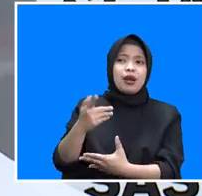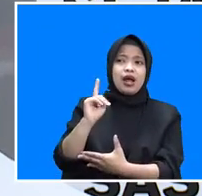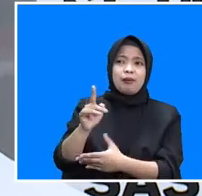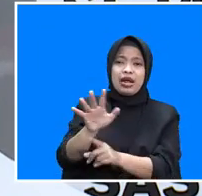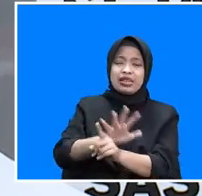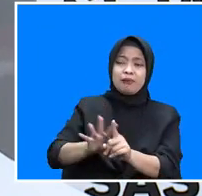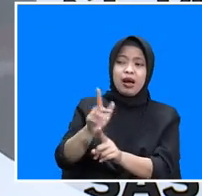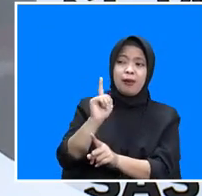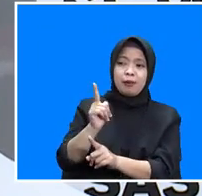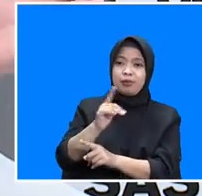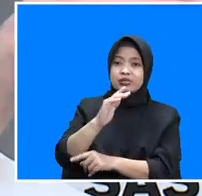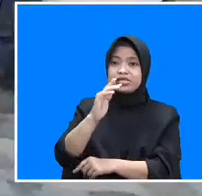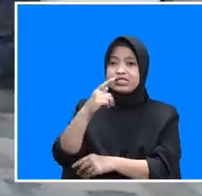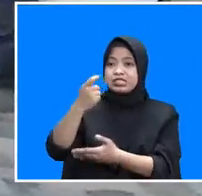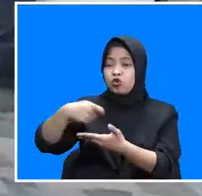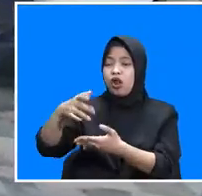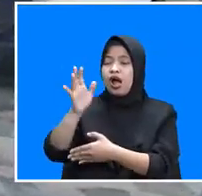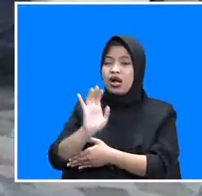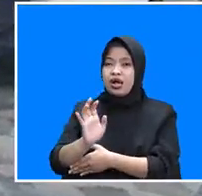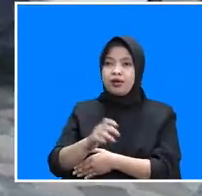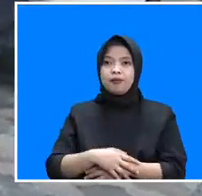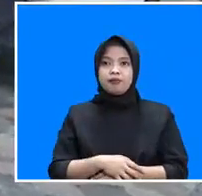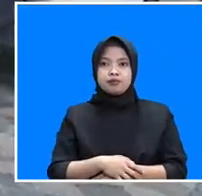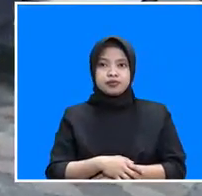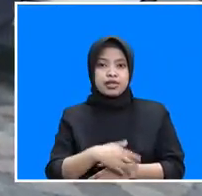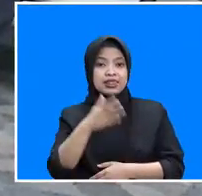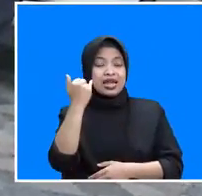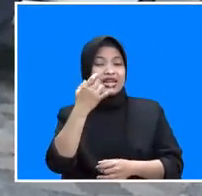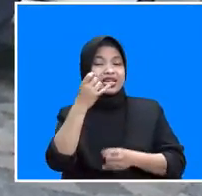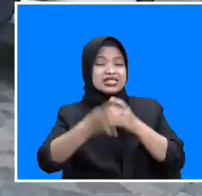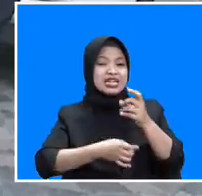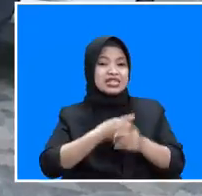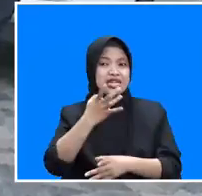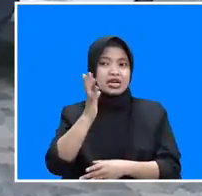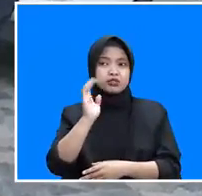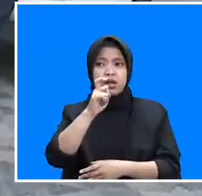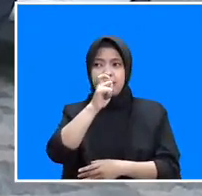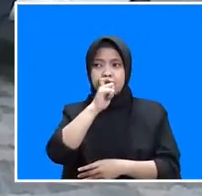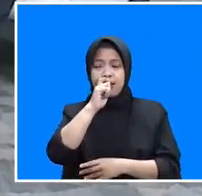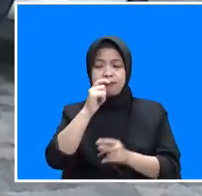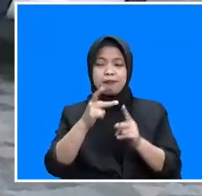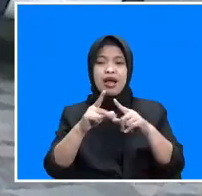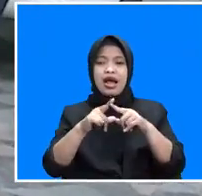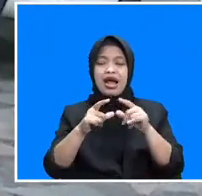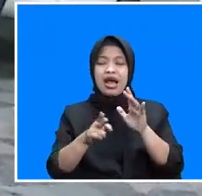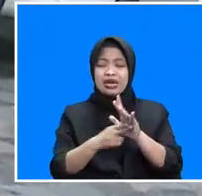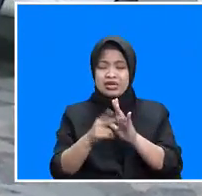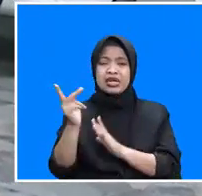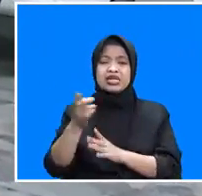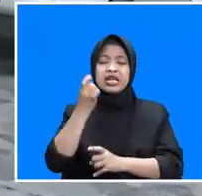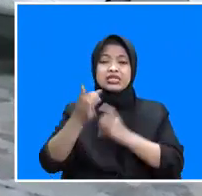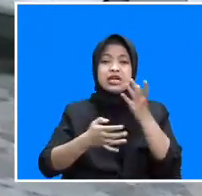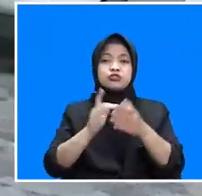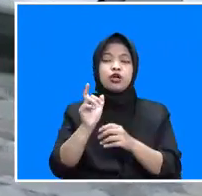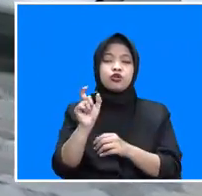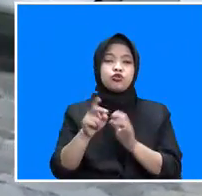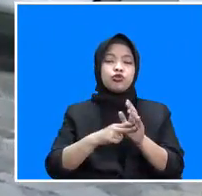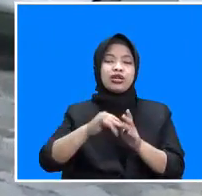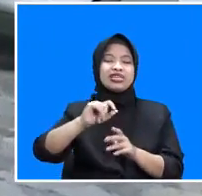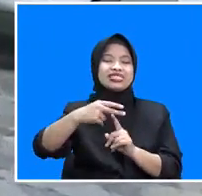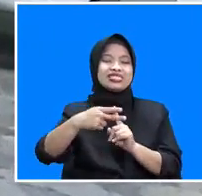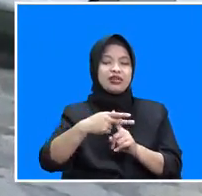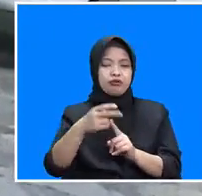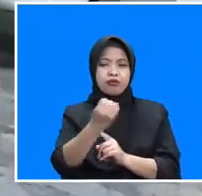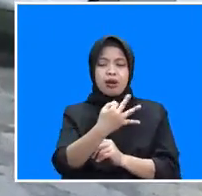thing that was mentioned by Mr. Hahn is that UNICEF is working a lot in Papua, and we're very,